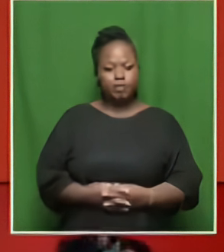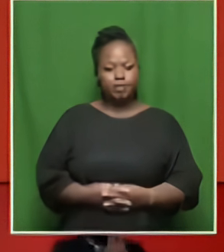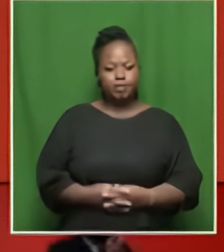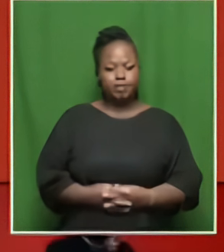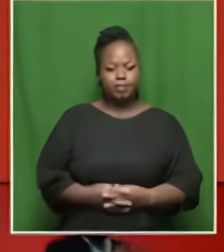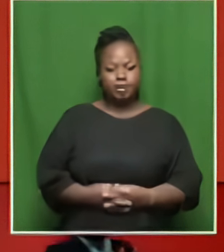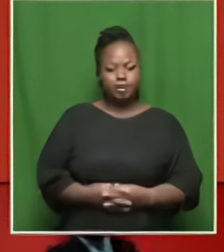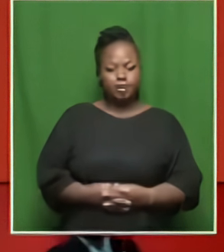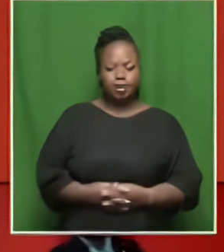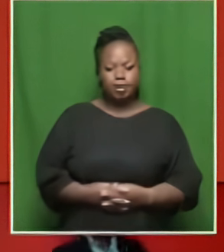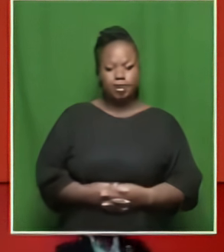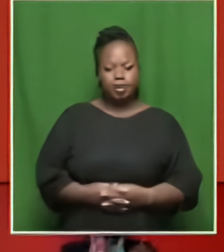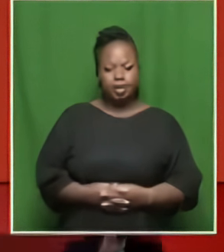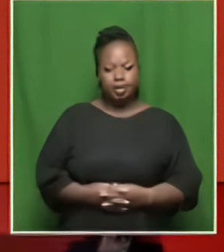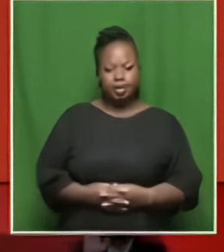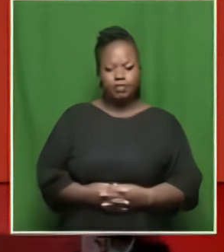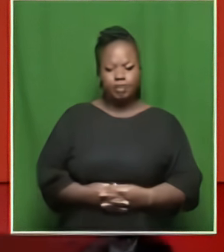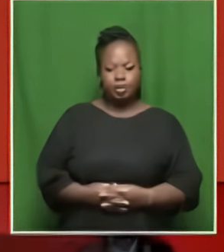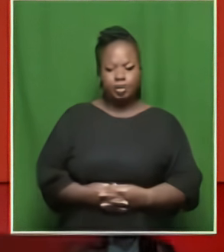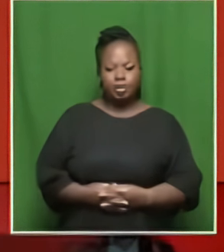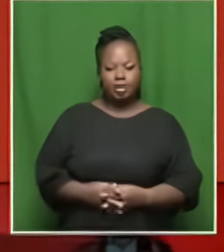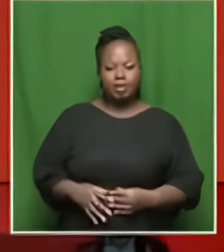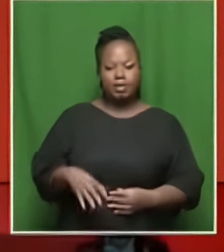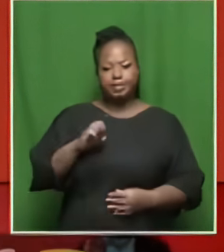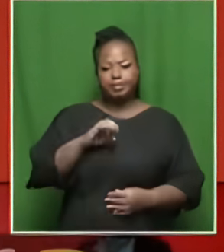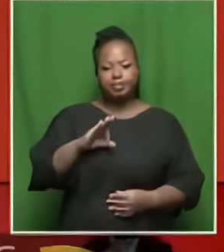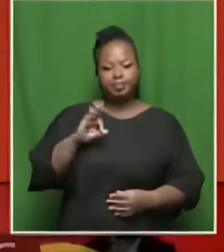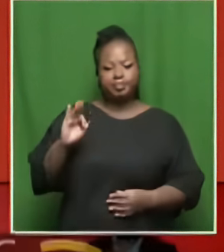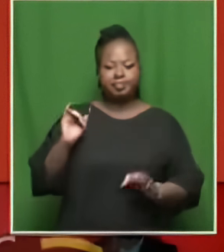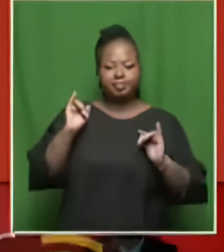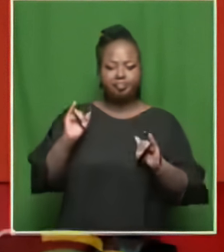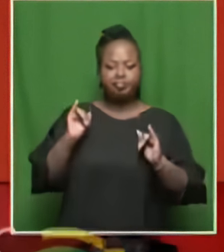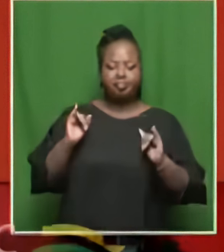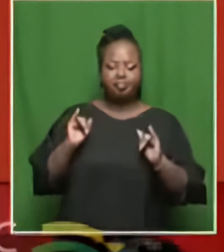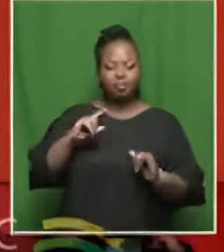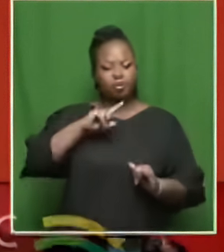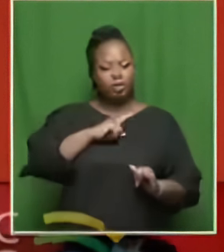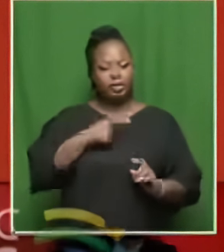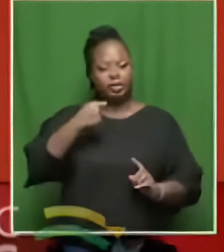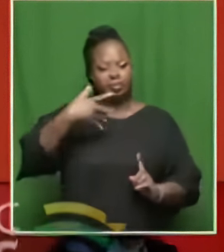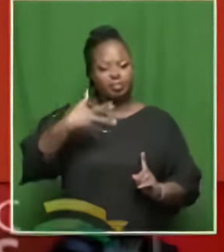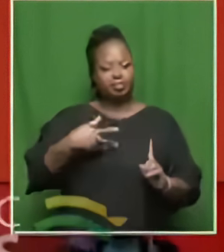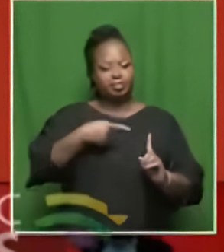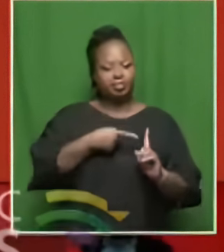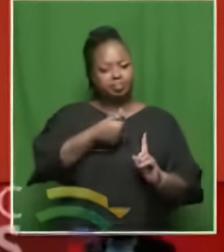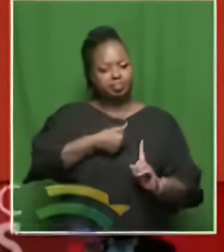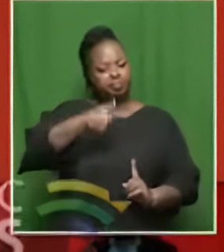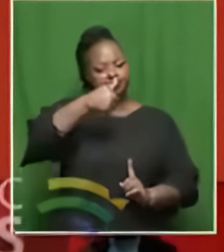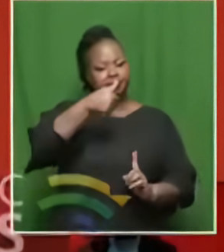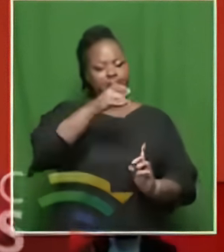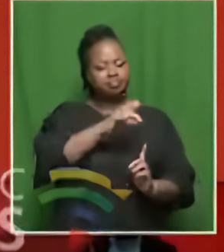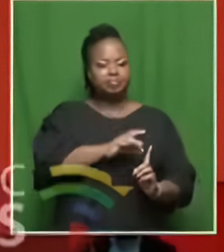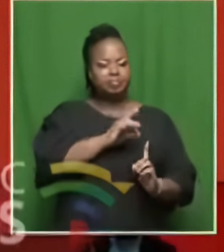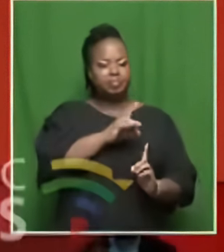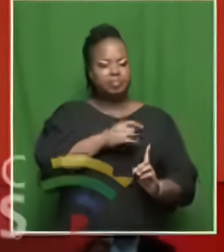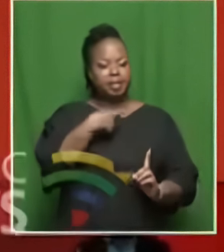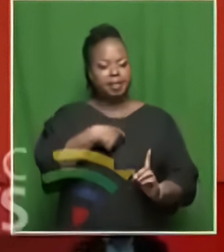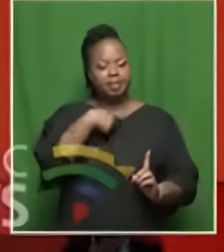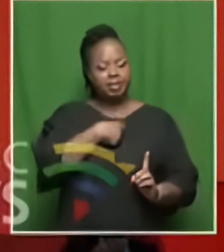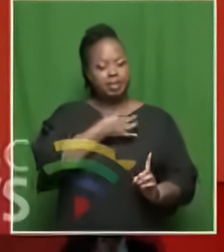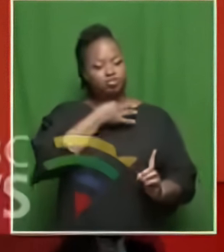The EFF remains deeply disturbed that the Speaker chose to prioritize claims of personal